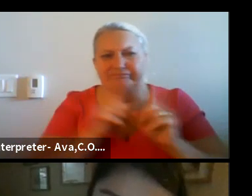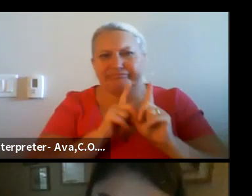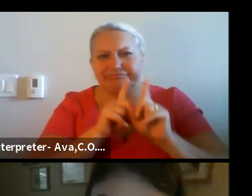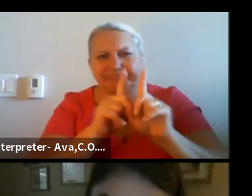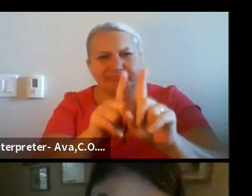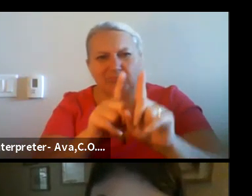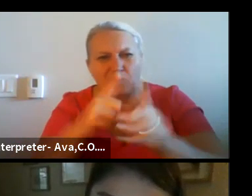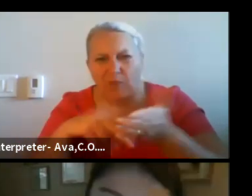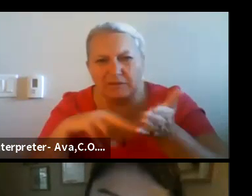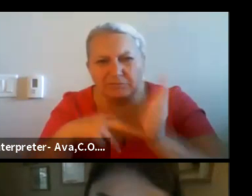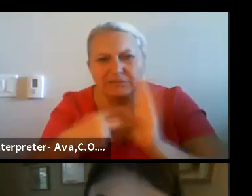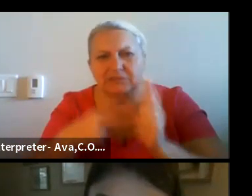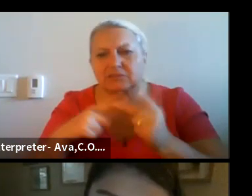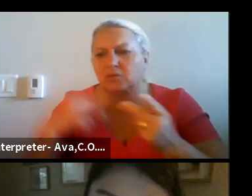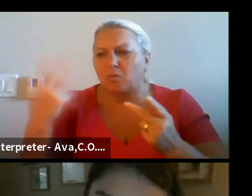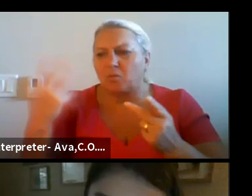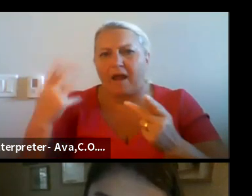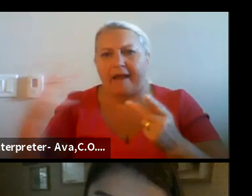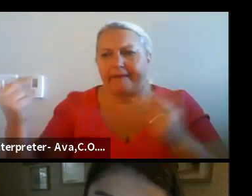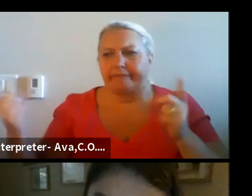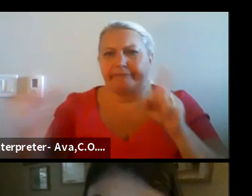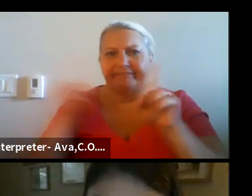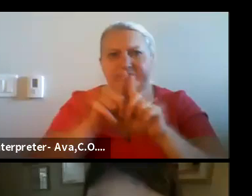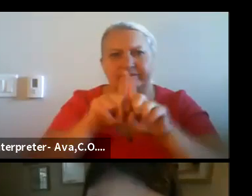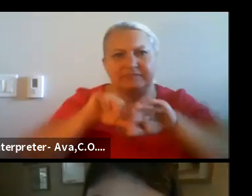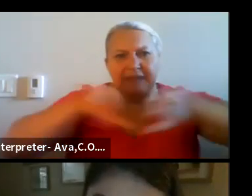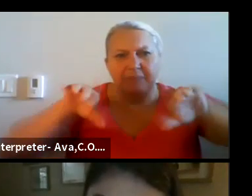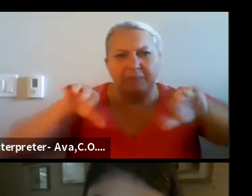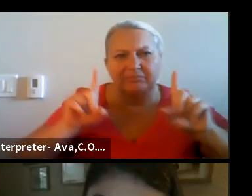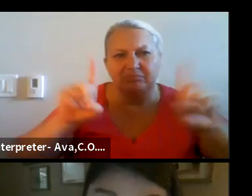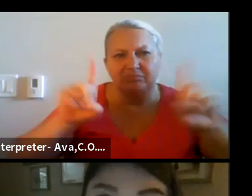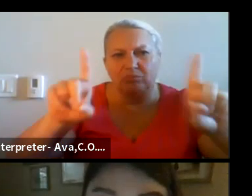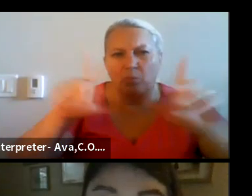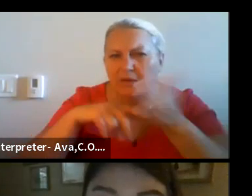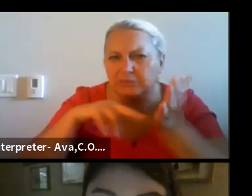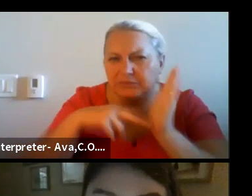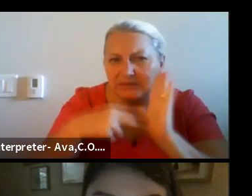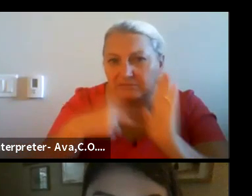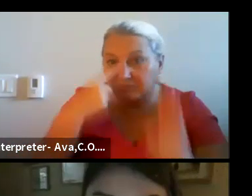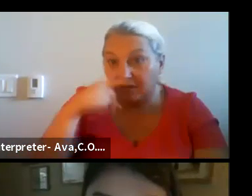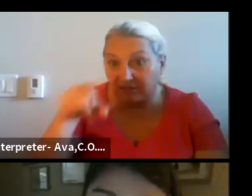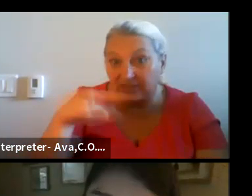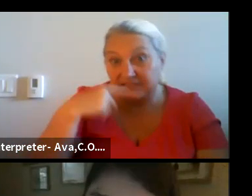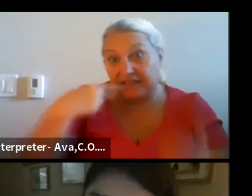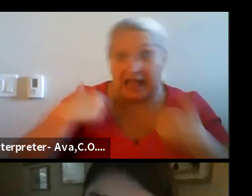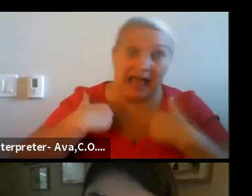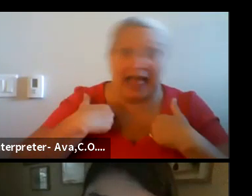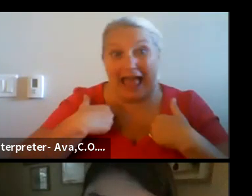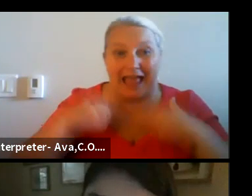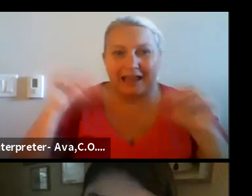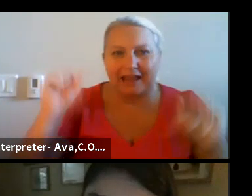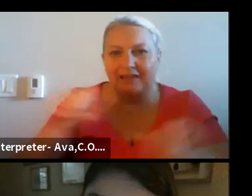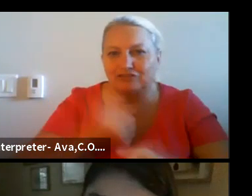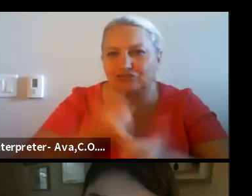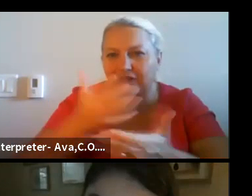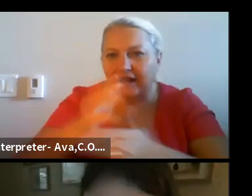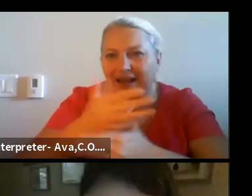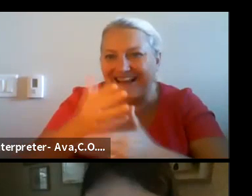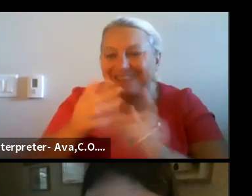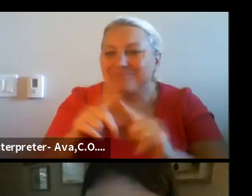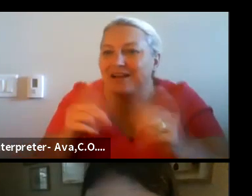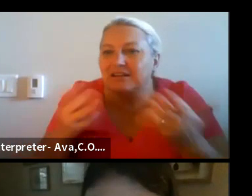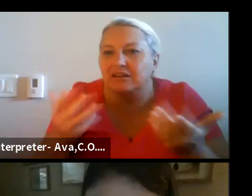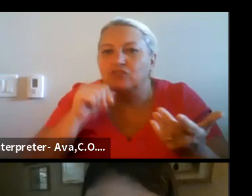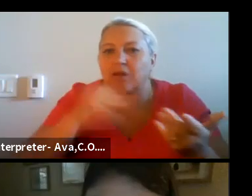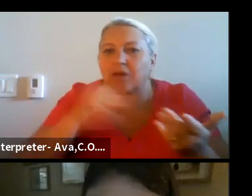suppression has looked like, et cetera, for you? I could certainly share, but it's